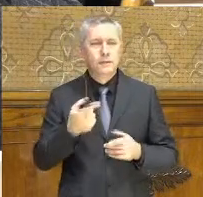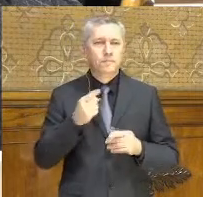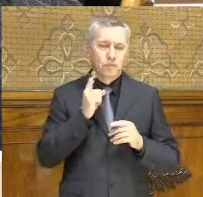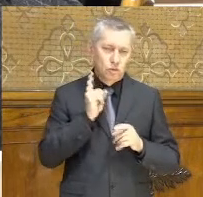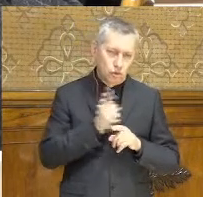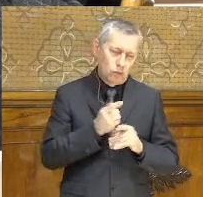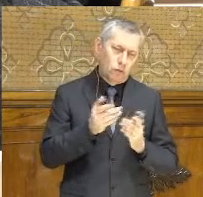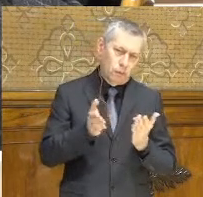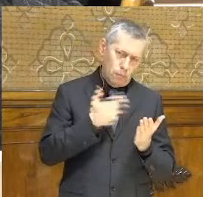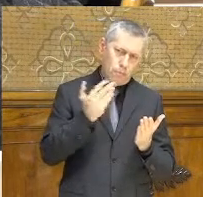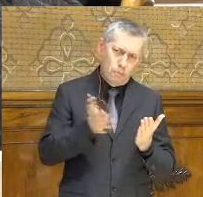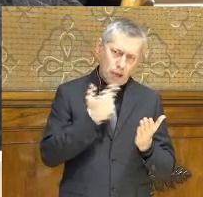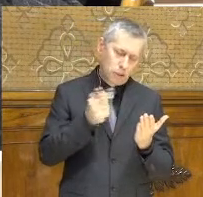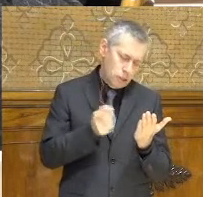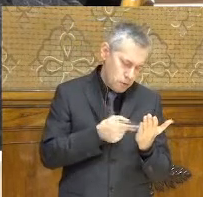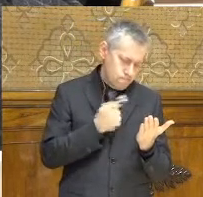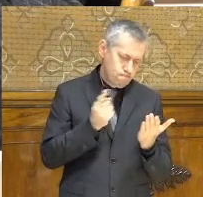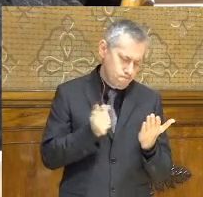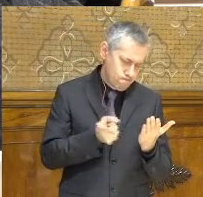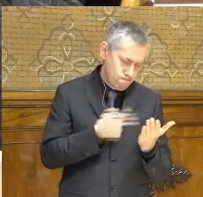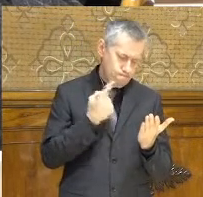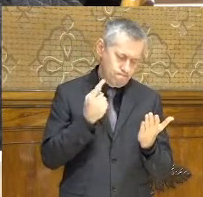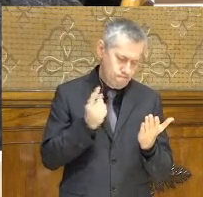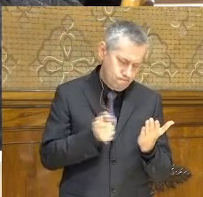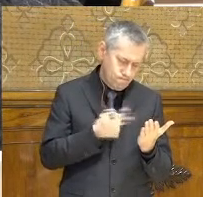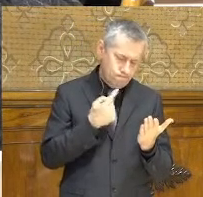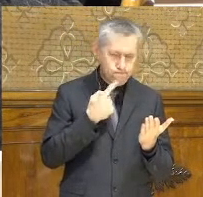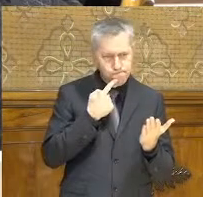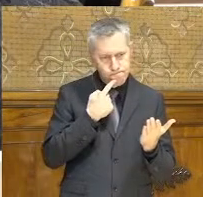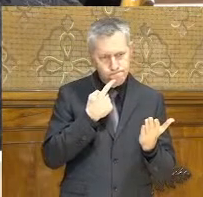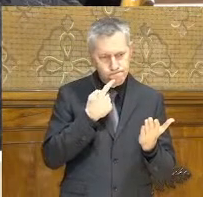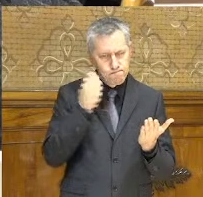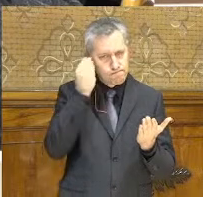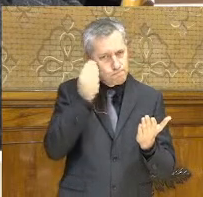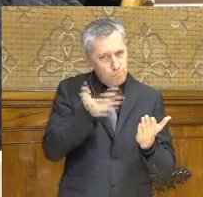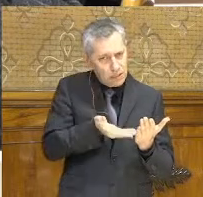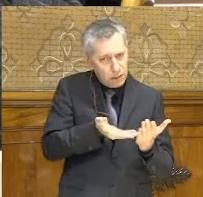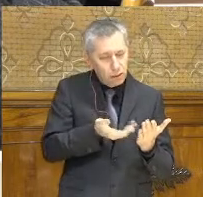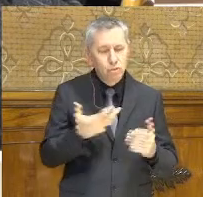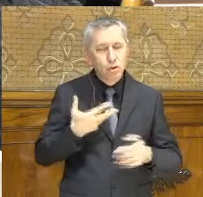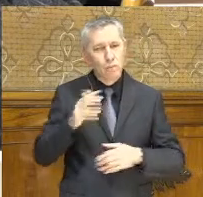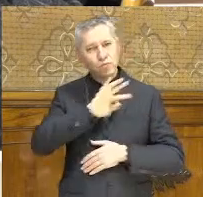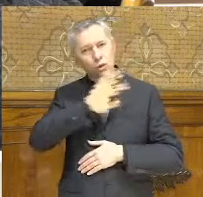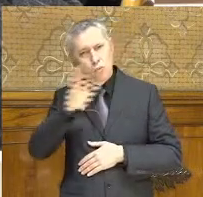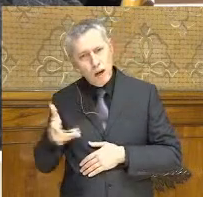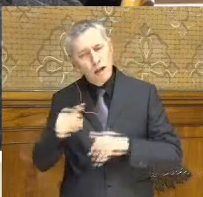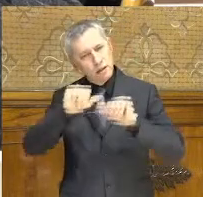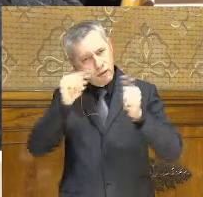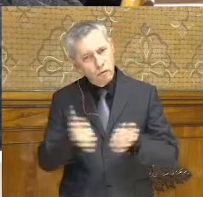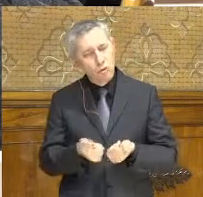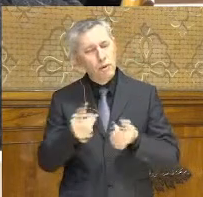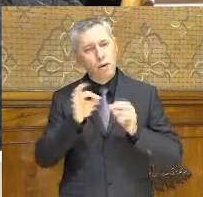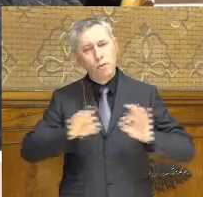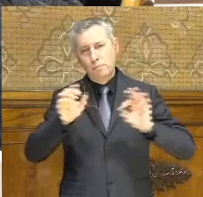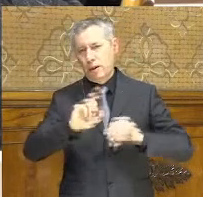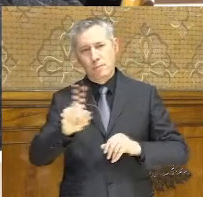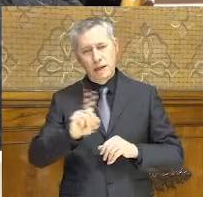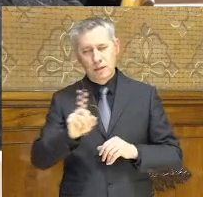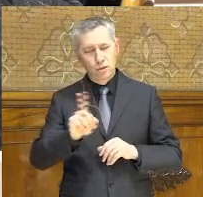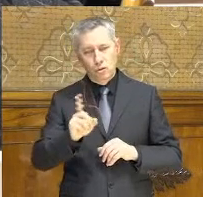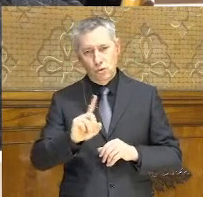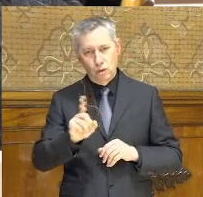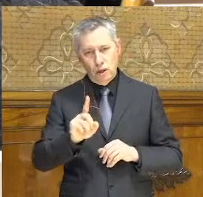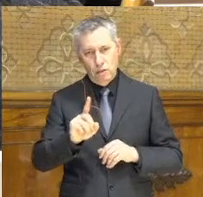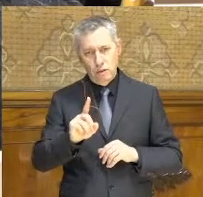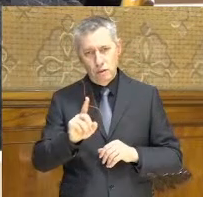still revise, I also then thought of another form of unpreparedness, which has very much to do with the